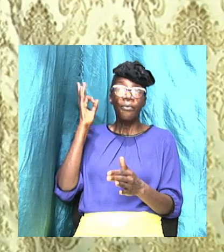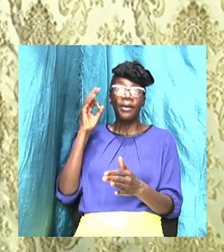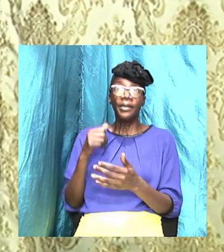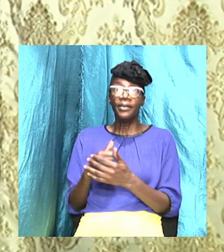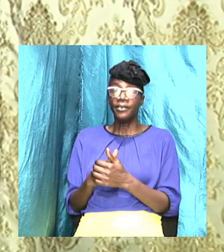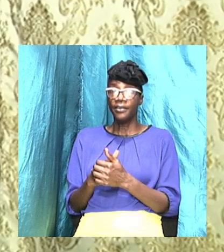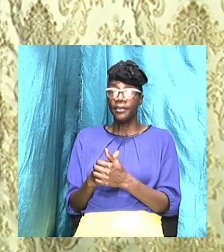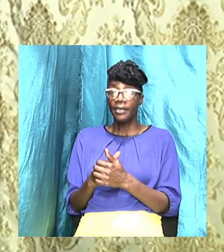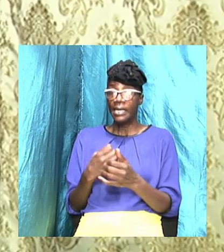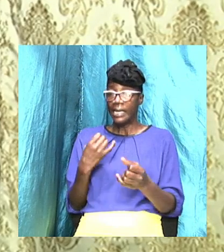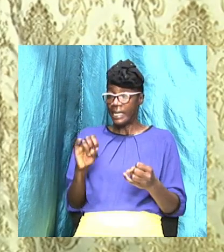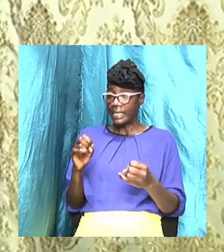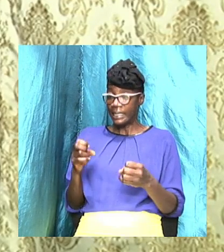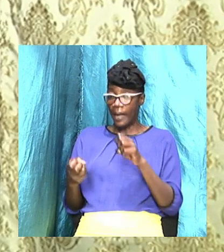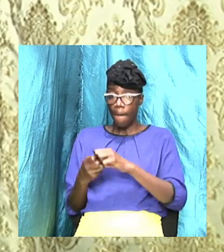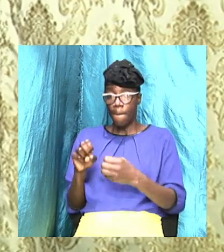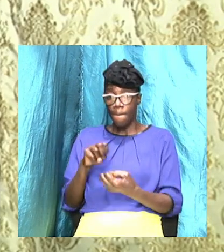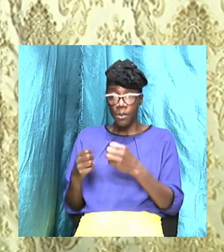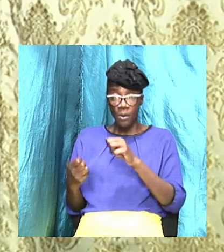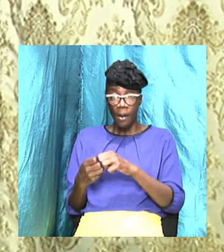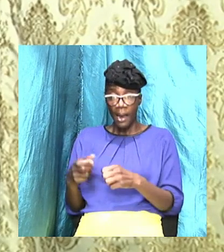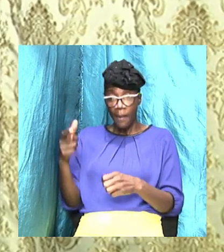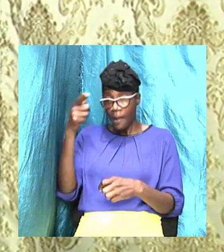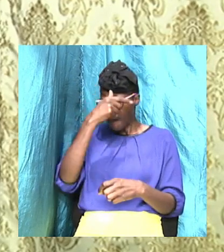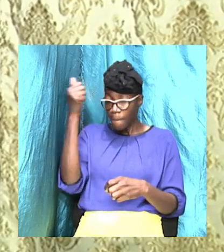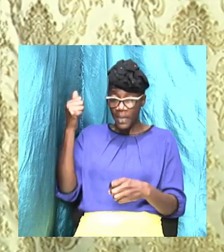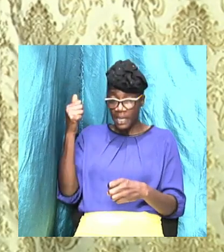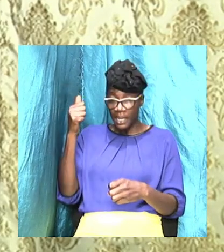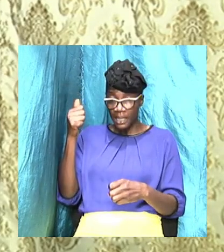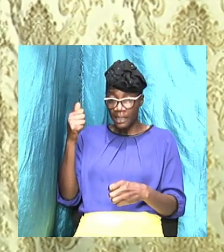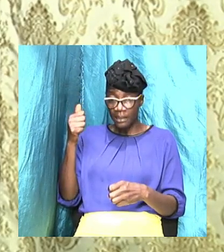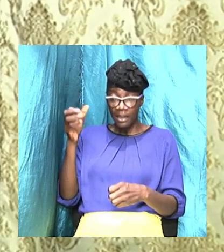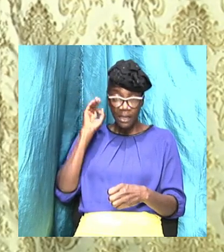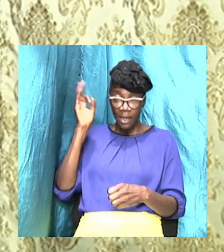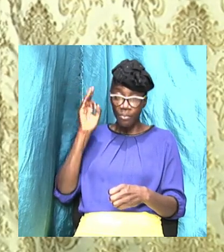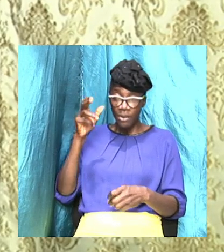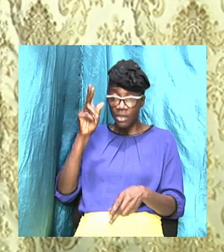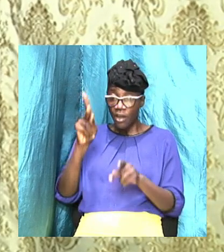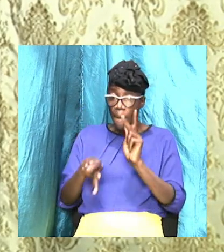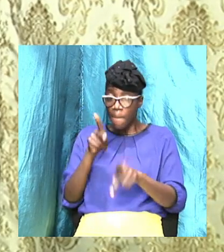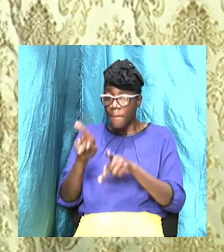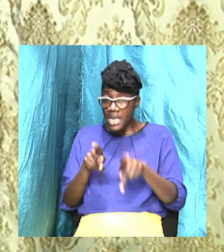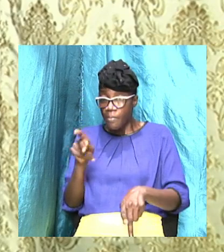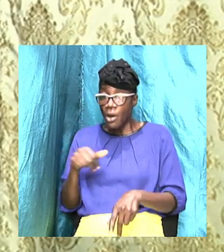it is a problem, because you preach it because person not doing it.